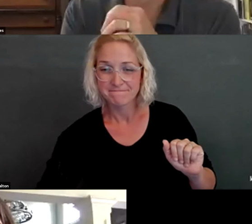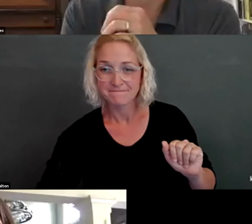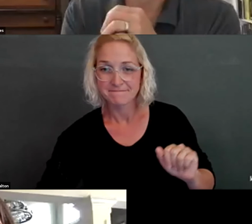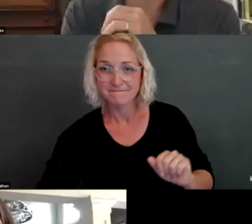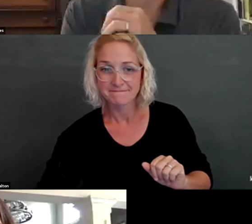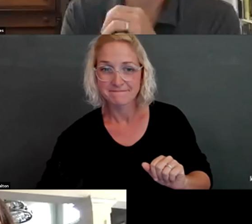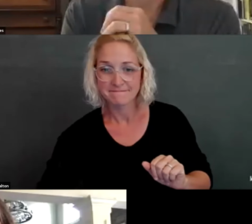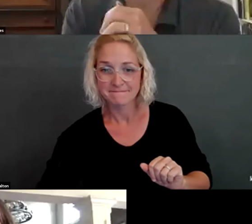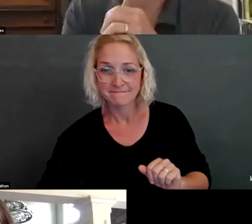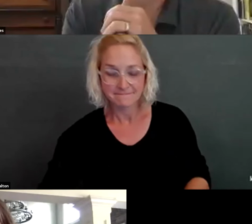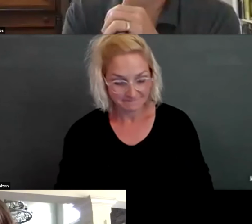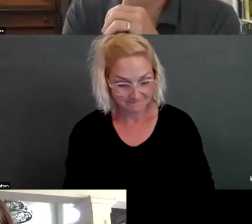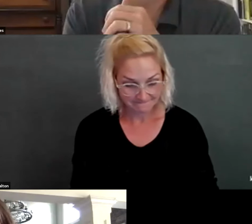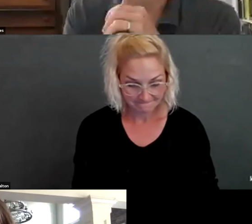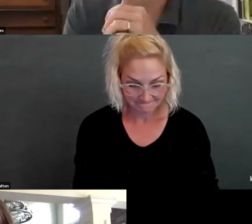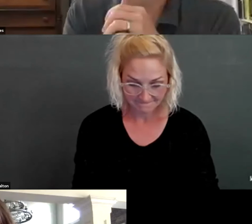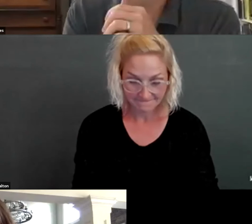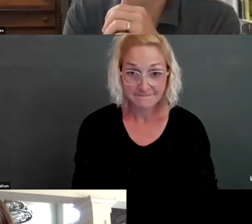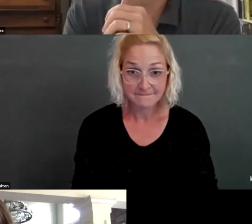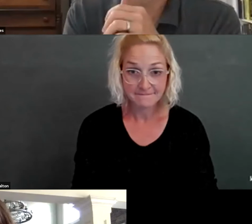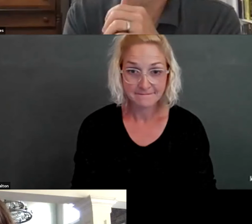I'm going to rejoin my computer.